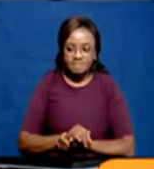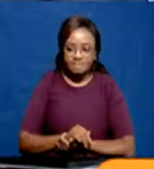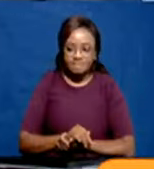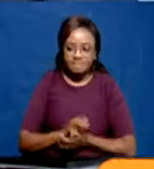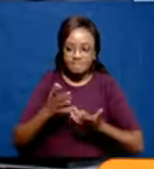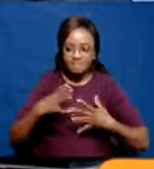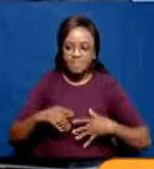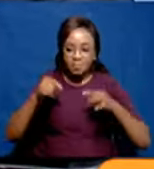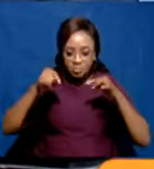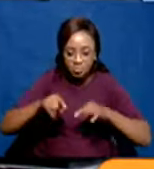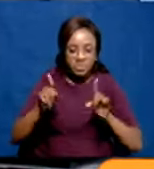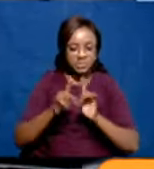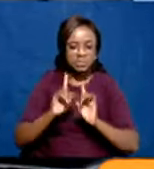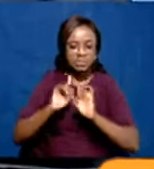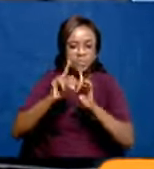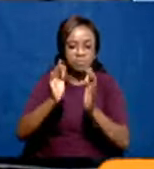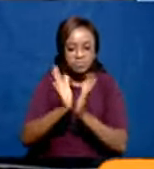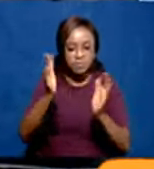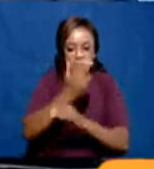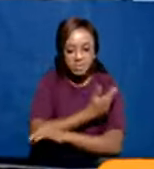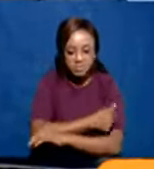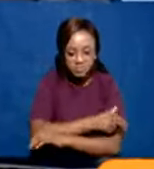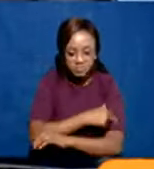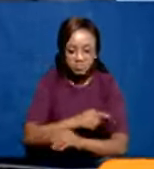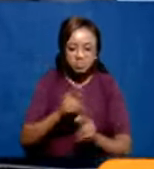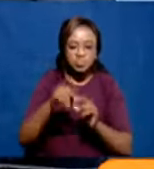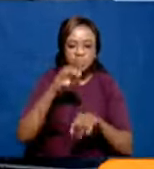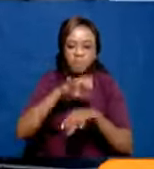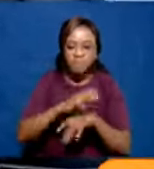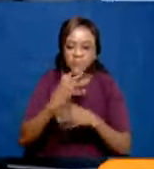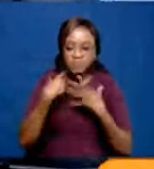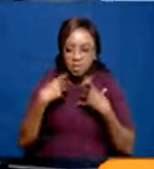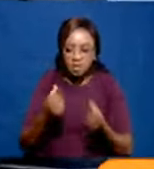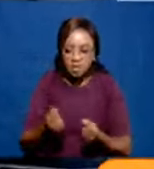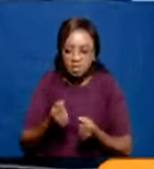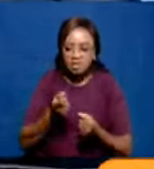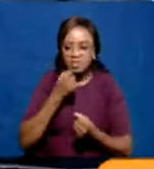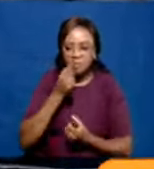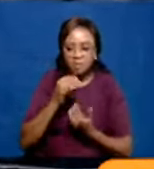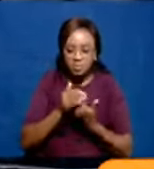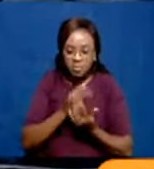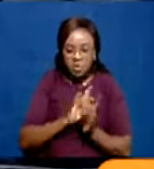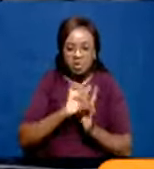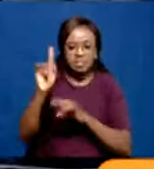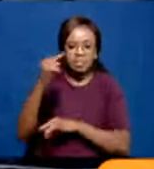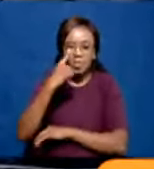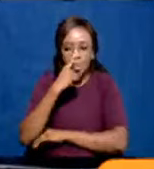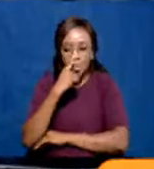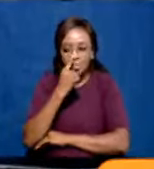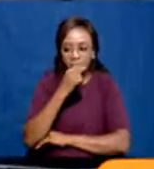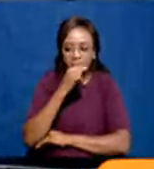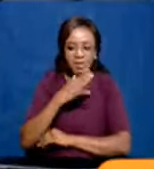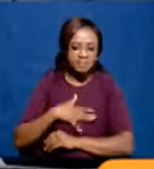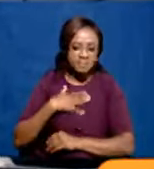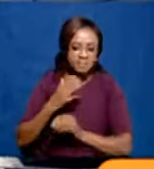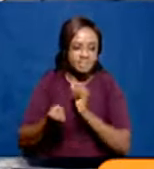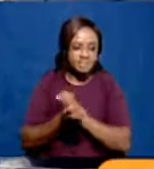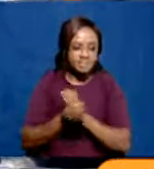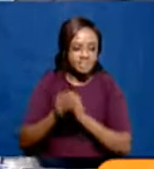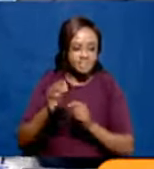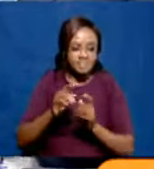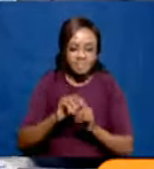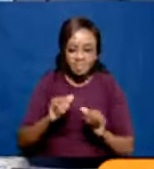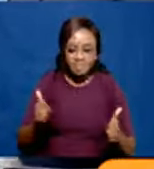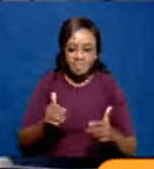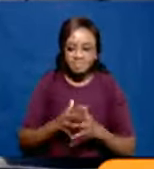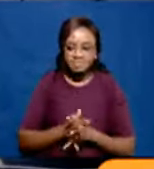public hospitals even today. They're getting treatment and they're getting well and they're going home. So let us put it in perspective. But No. Let Dr. Let us